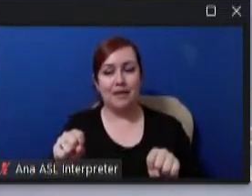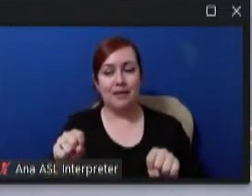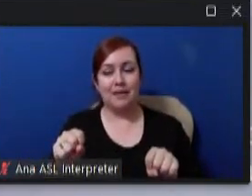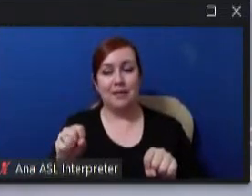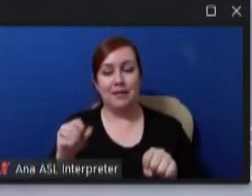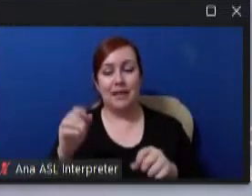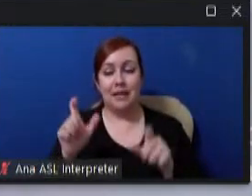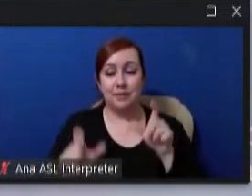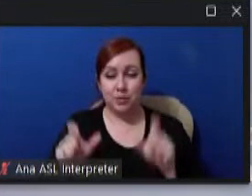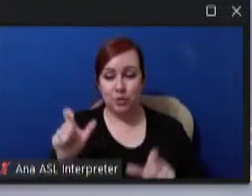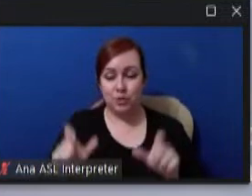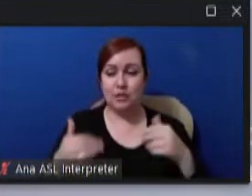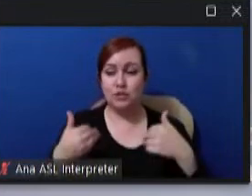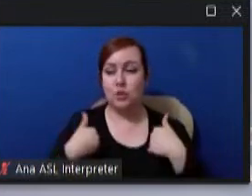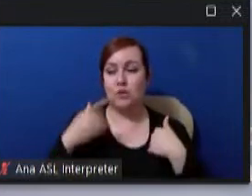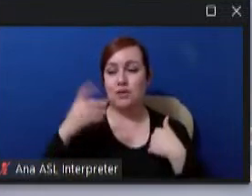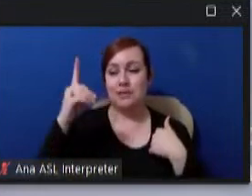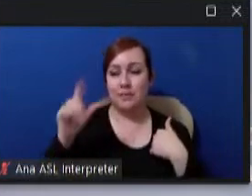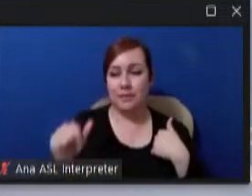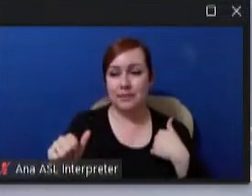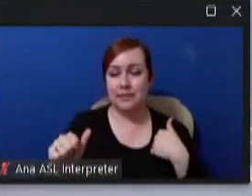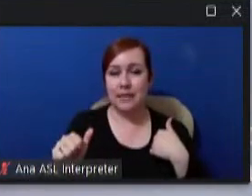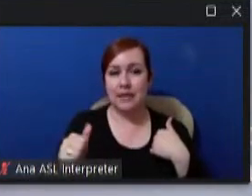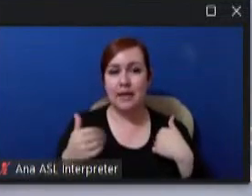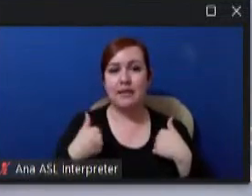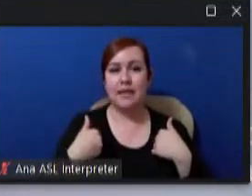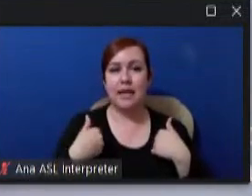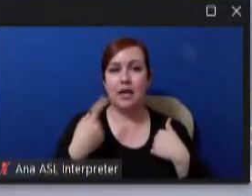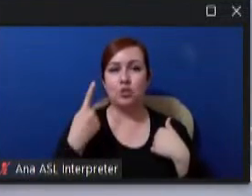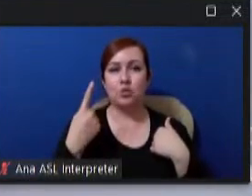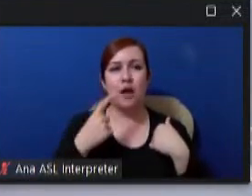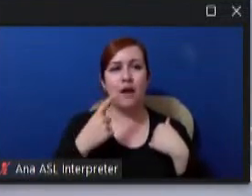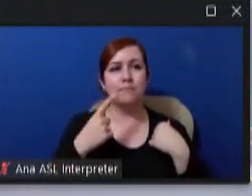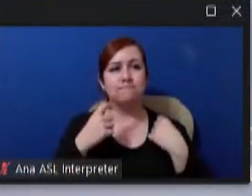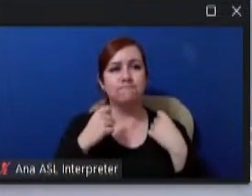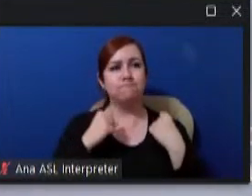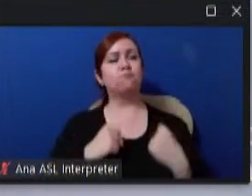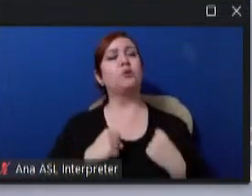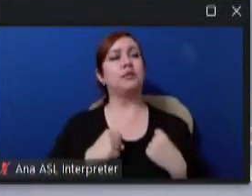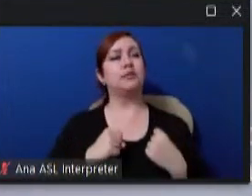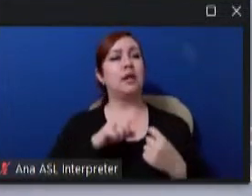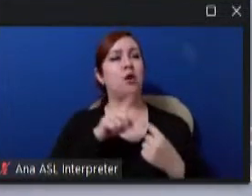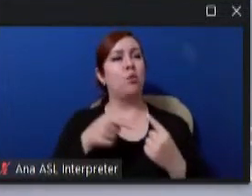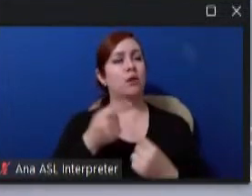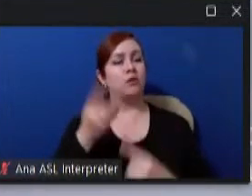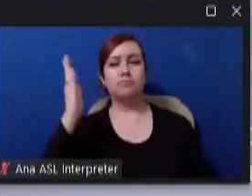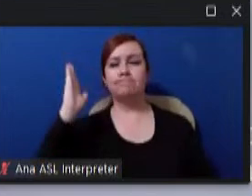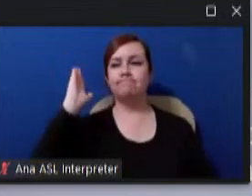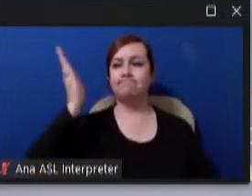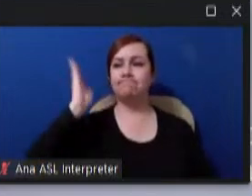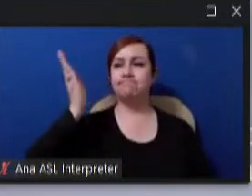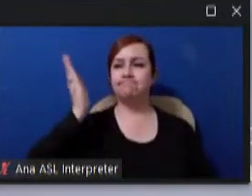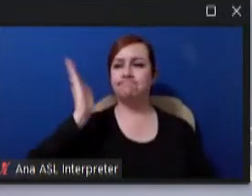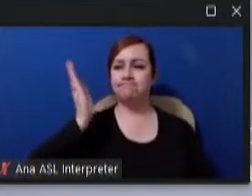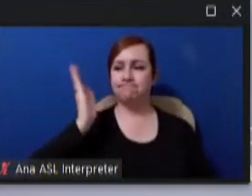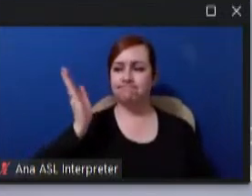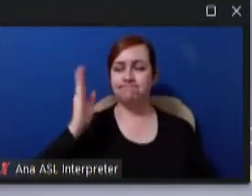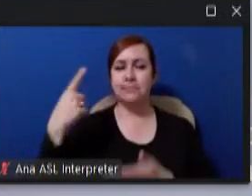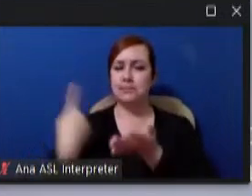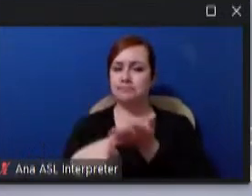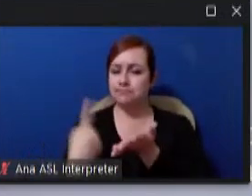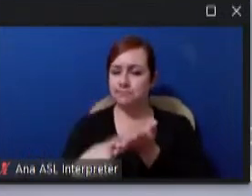for persons with disabilities to come from a position